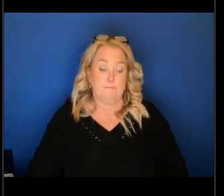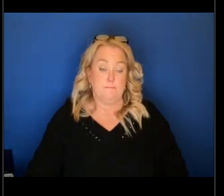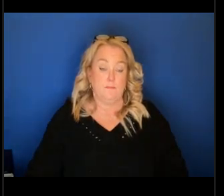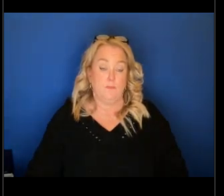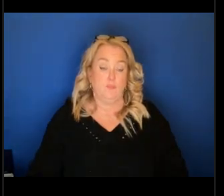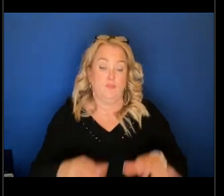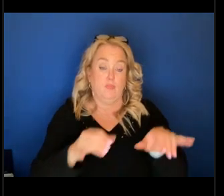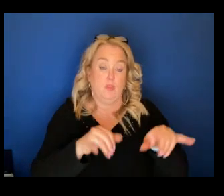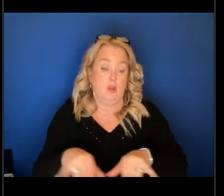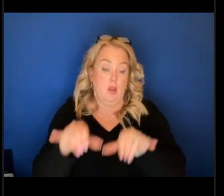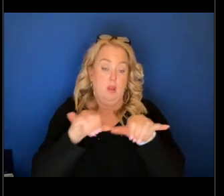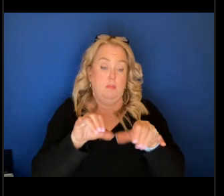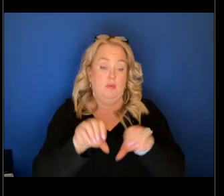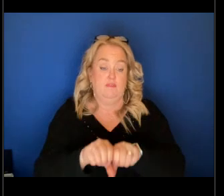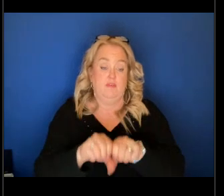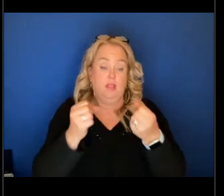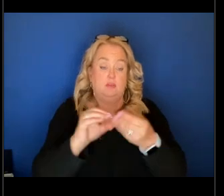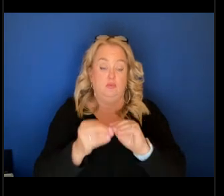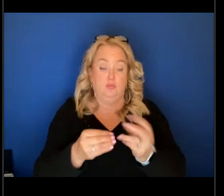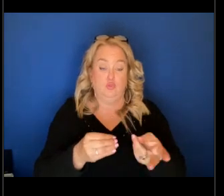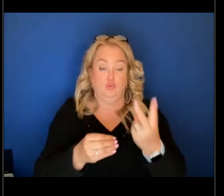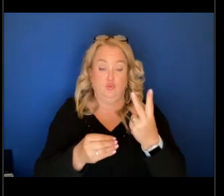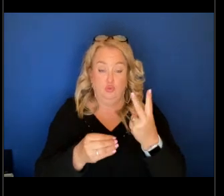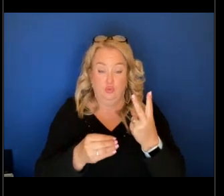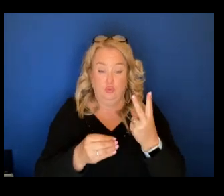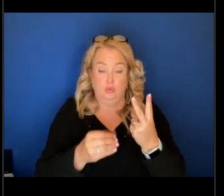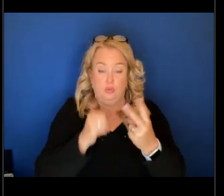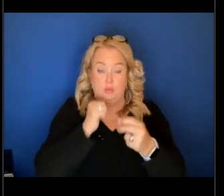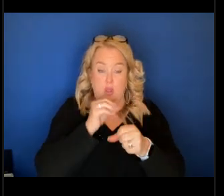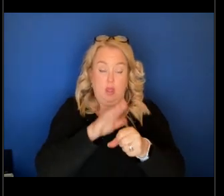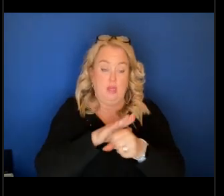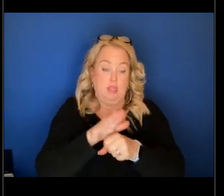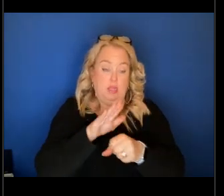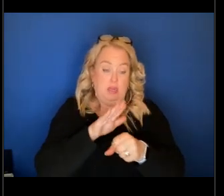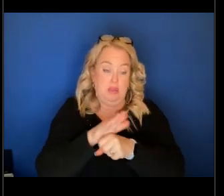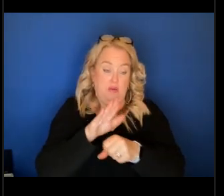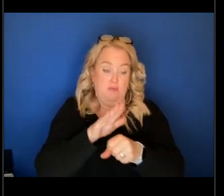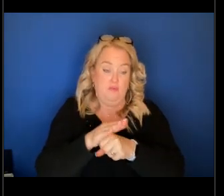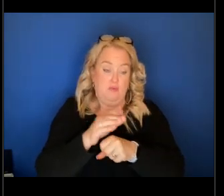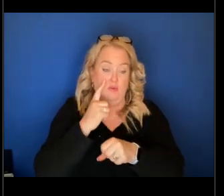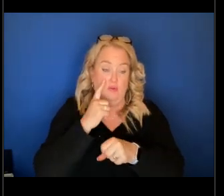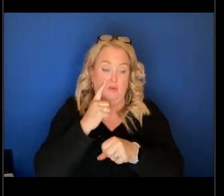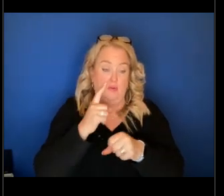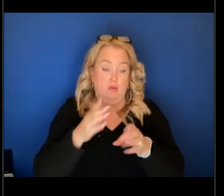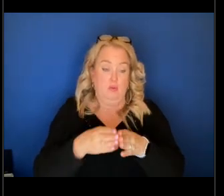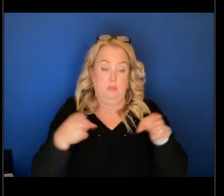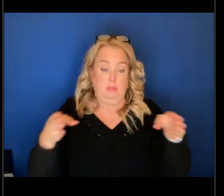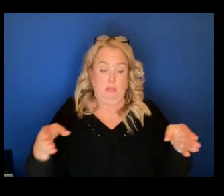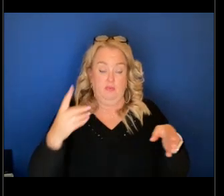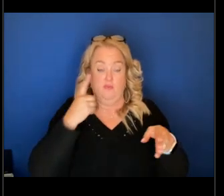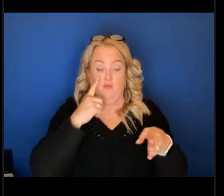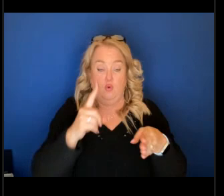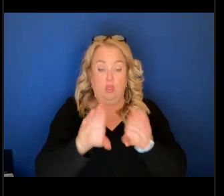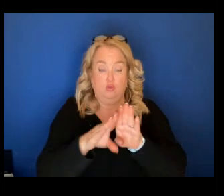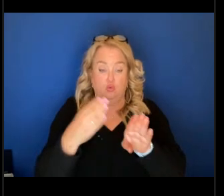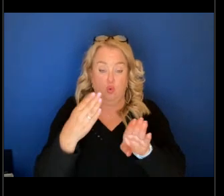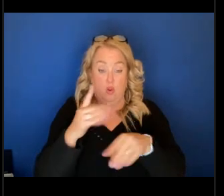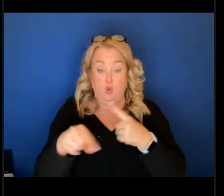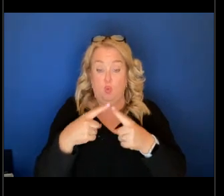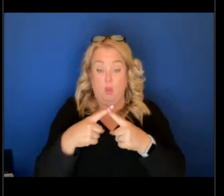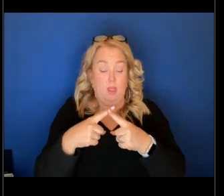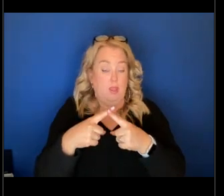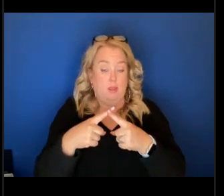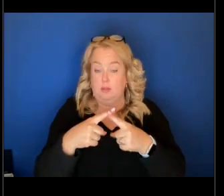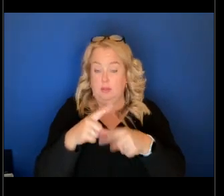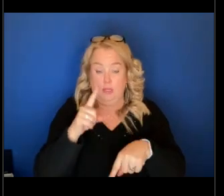Common violation 2, lack of maneuvering clearance at a usable door. When a door does not have